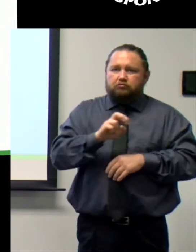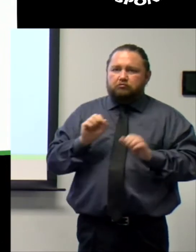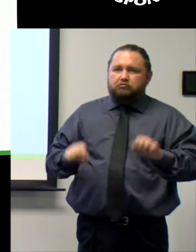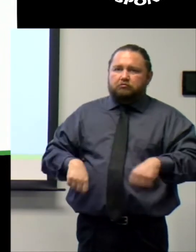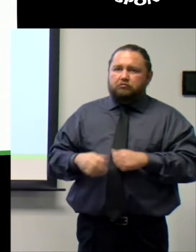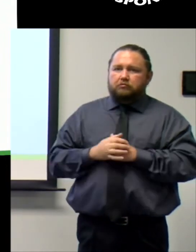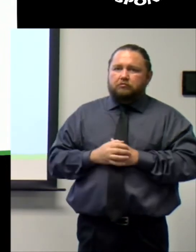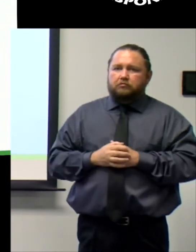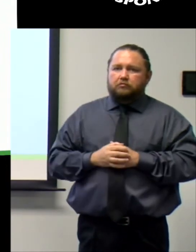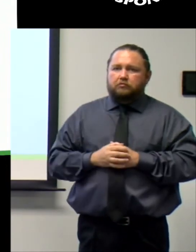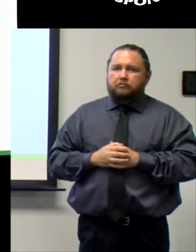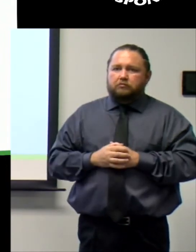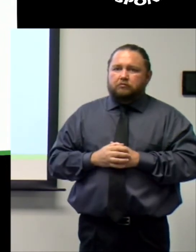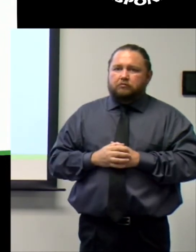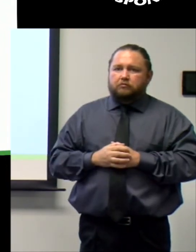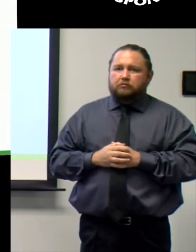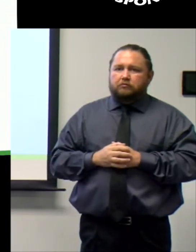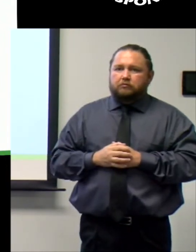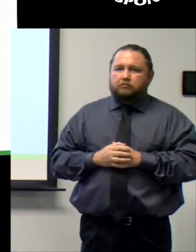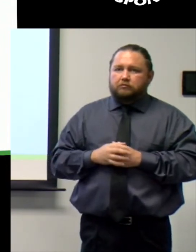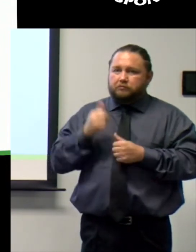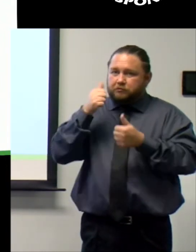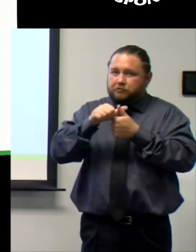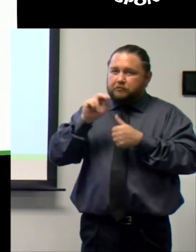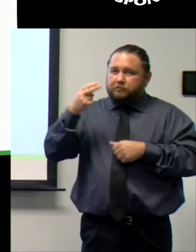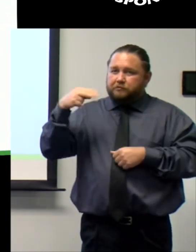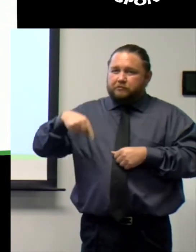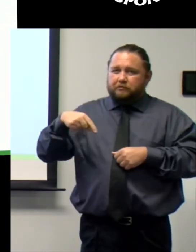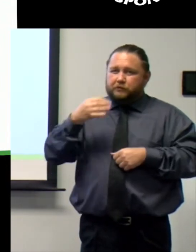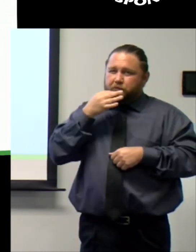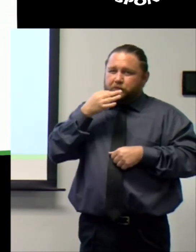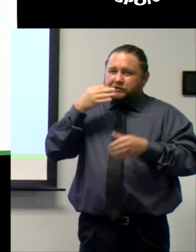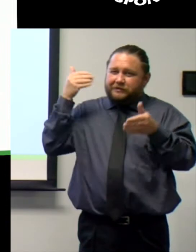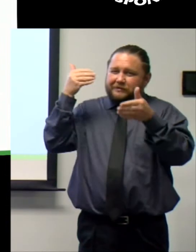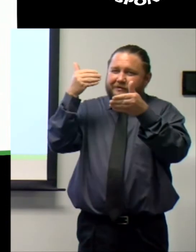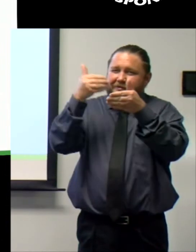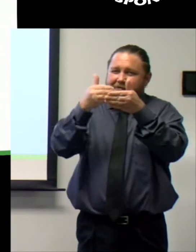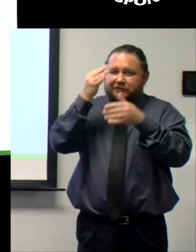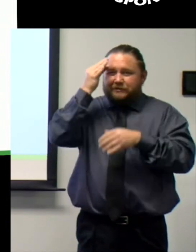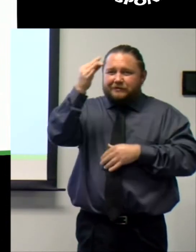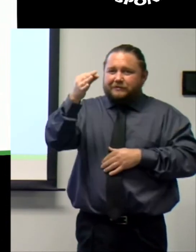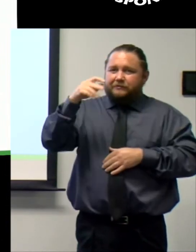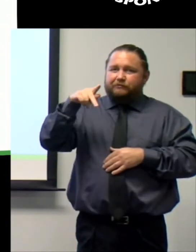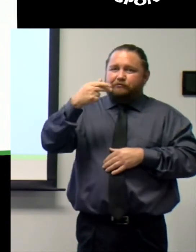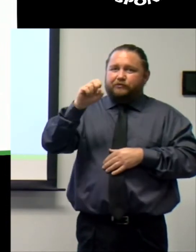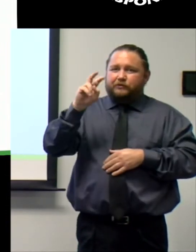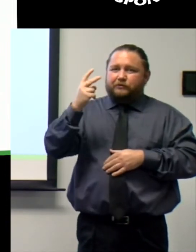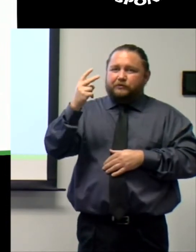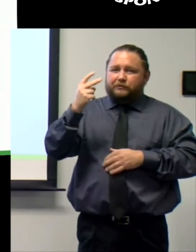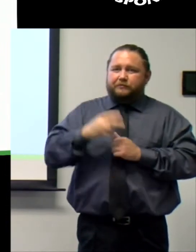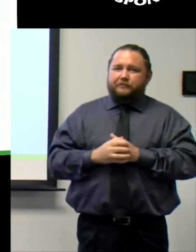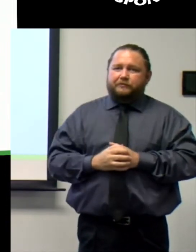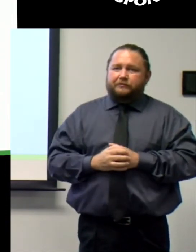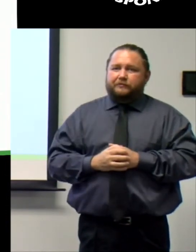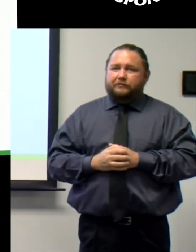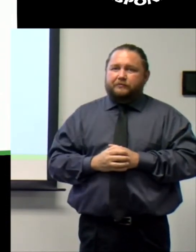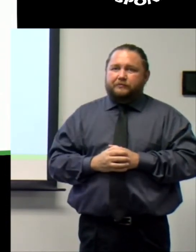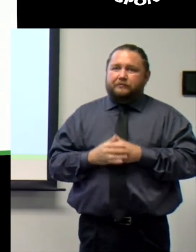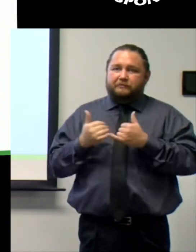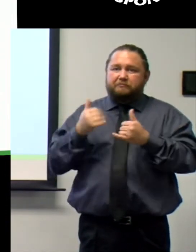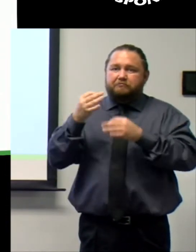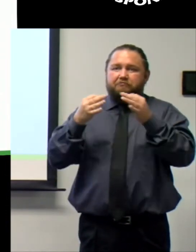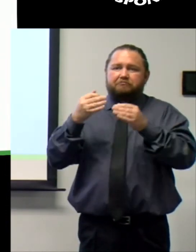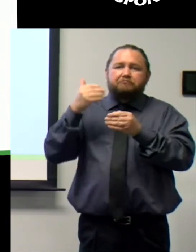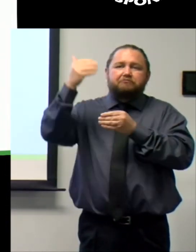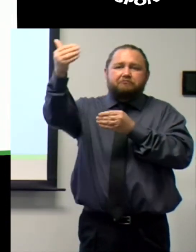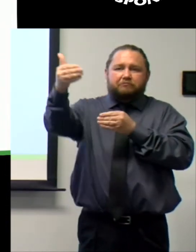Hampshire. In phase 3, we reach that when for the third time, the gating criteria